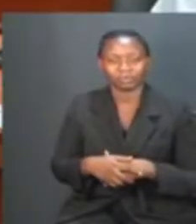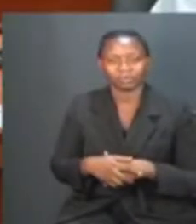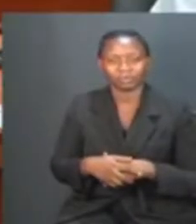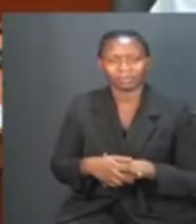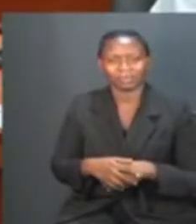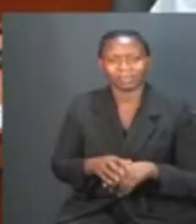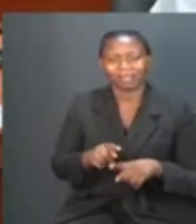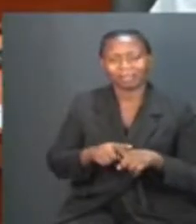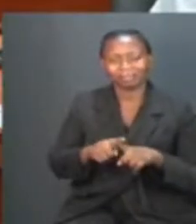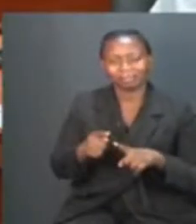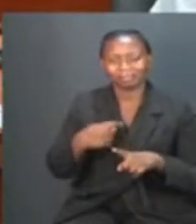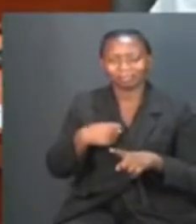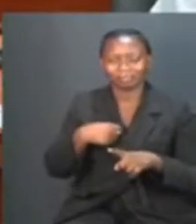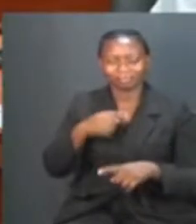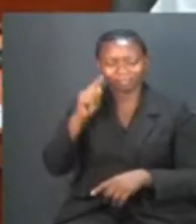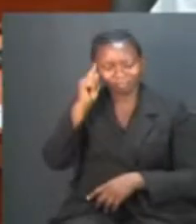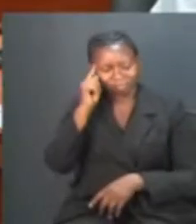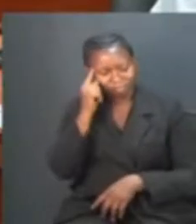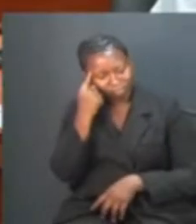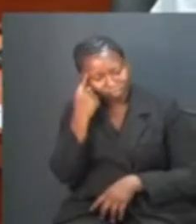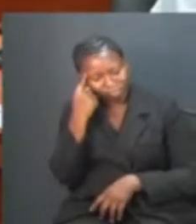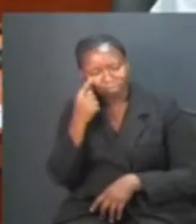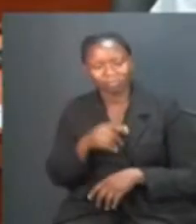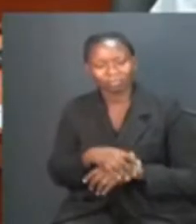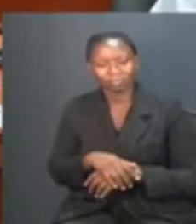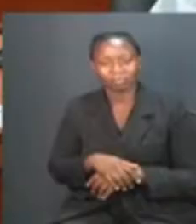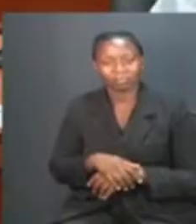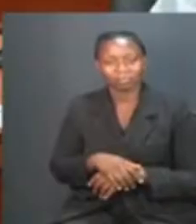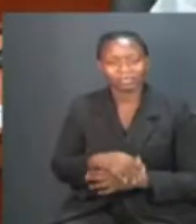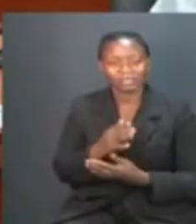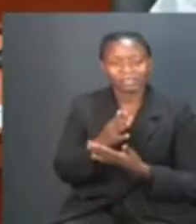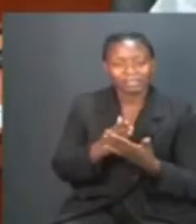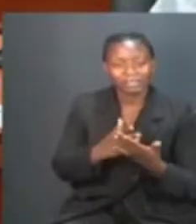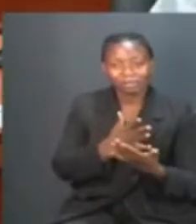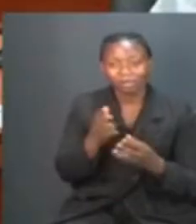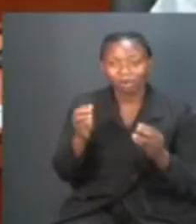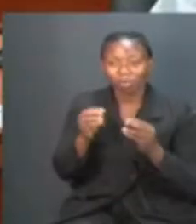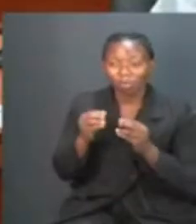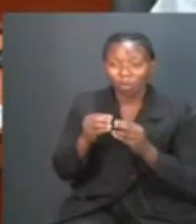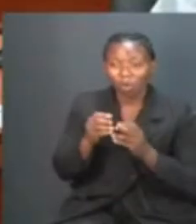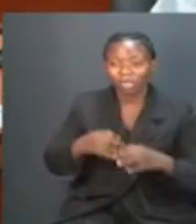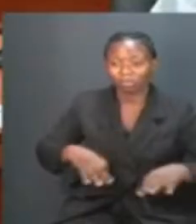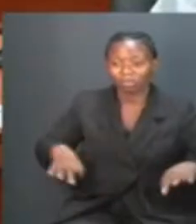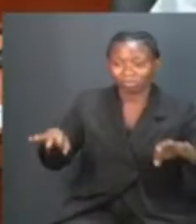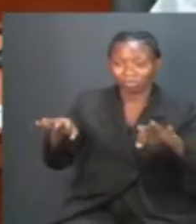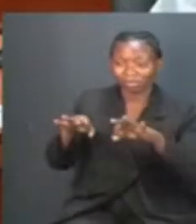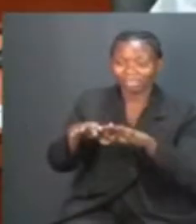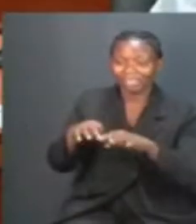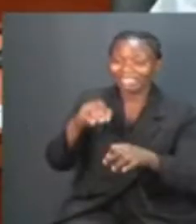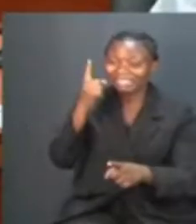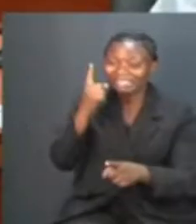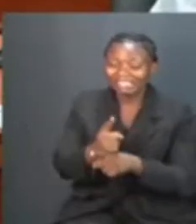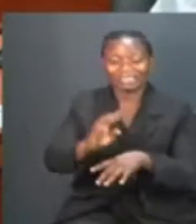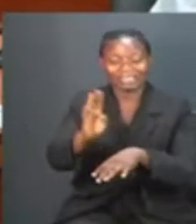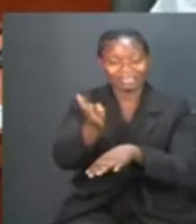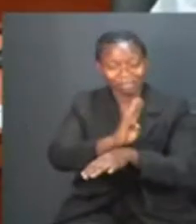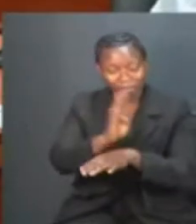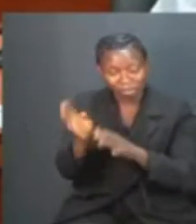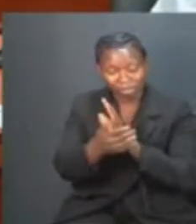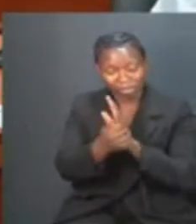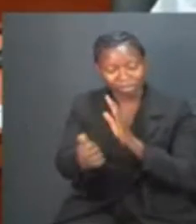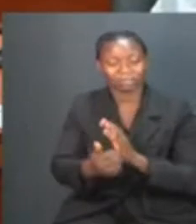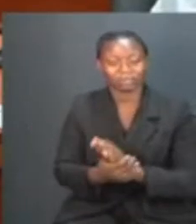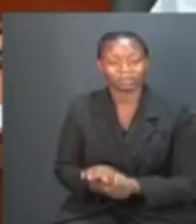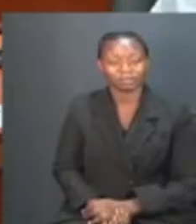But I think that there's something more fundamental than just entrepreneurial skills.